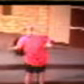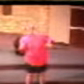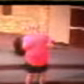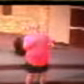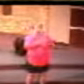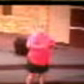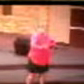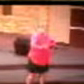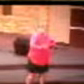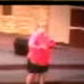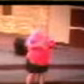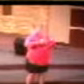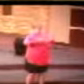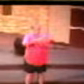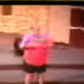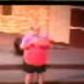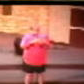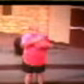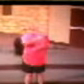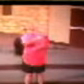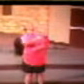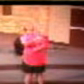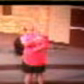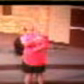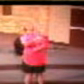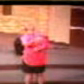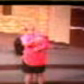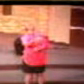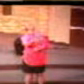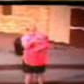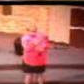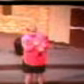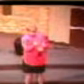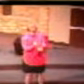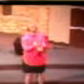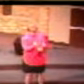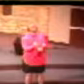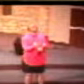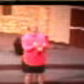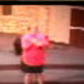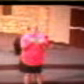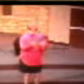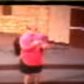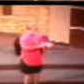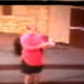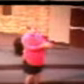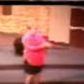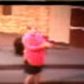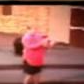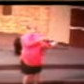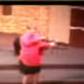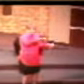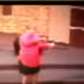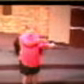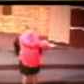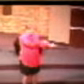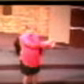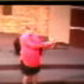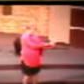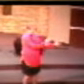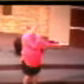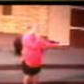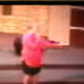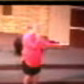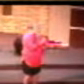And yet Jesus stands in this moment just after the resurrection, anticipating his ascension, and